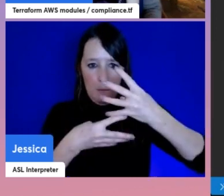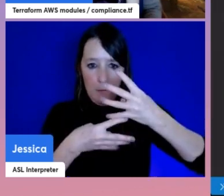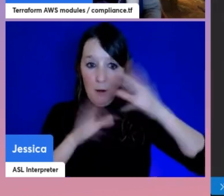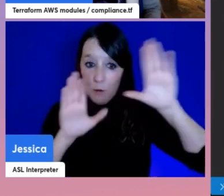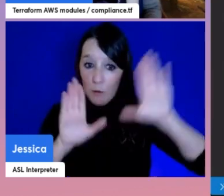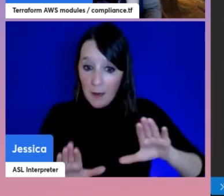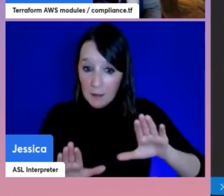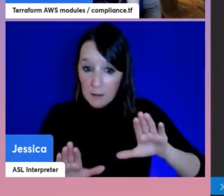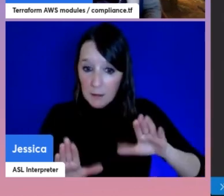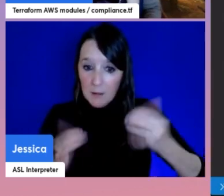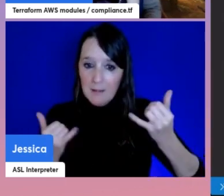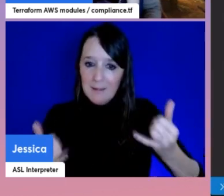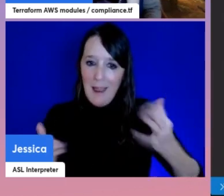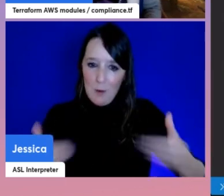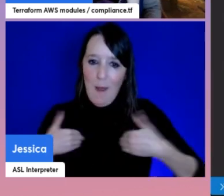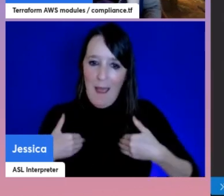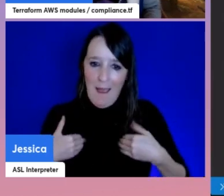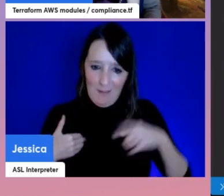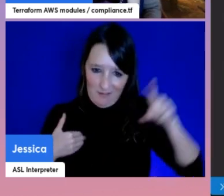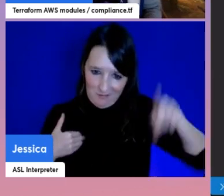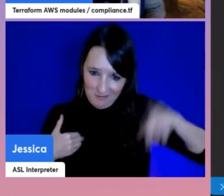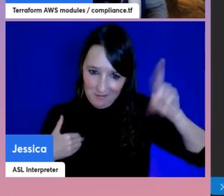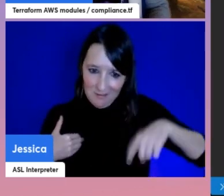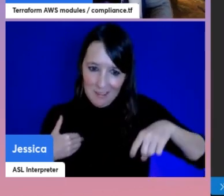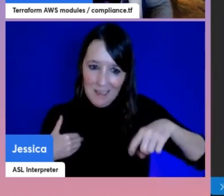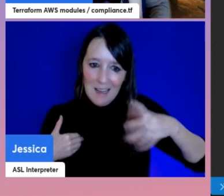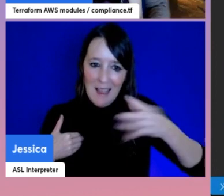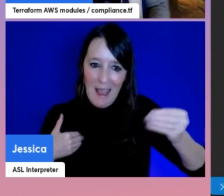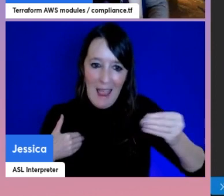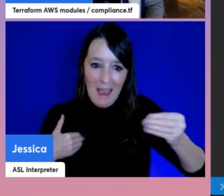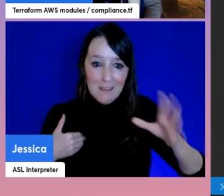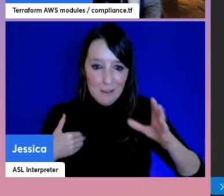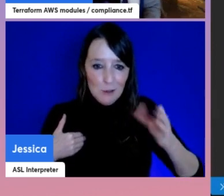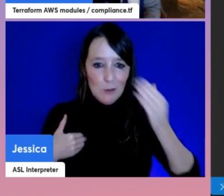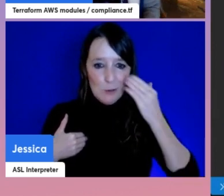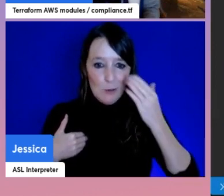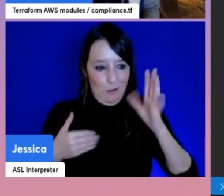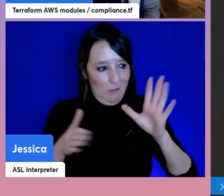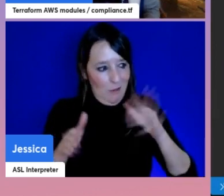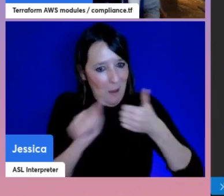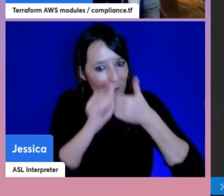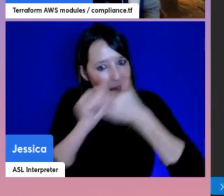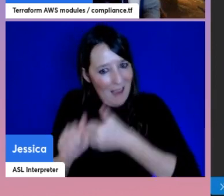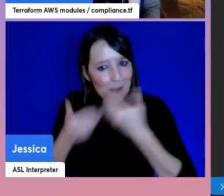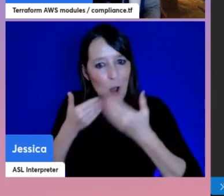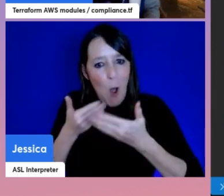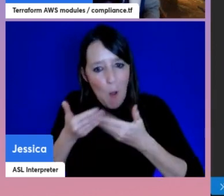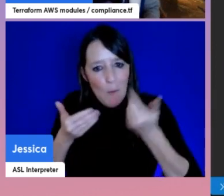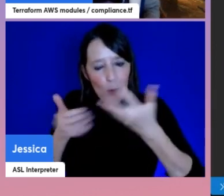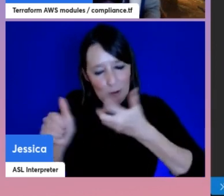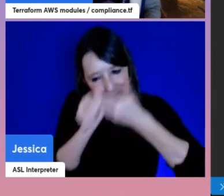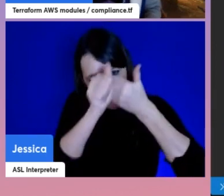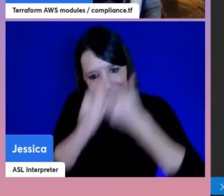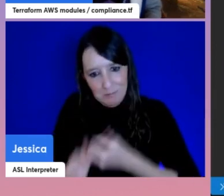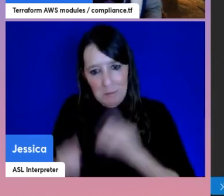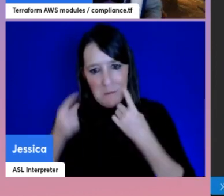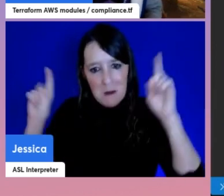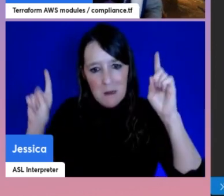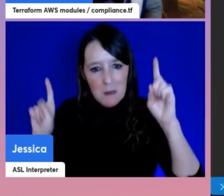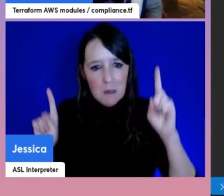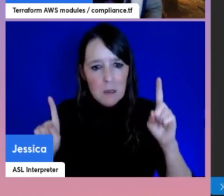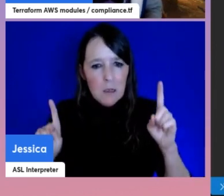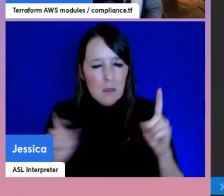have this failure, and you are one step closer to the compliant. Let's see another one. What